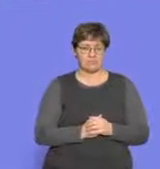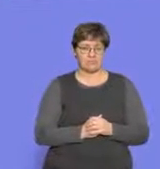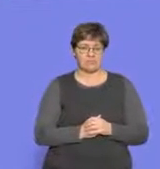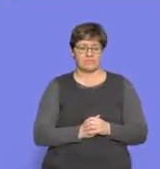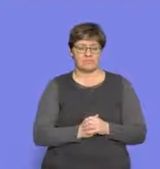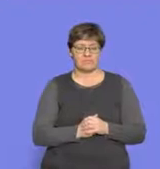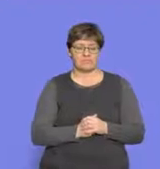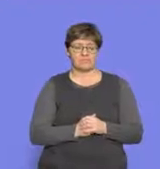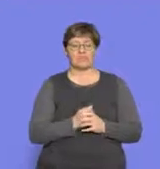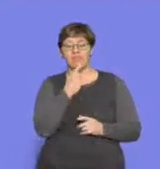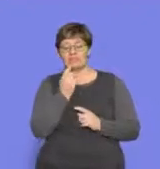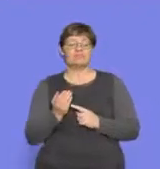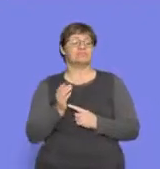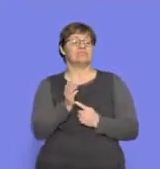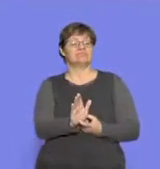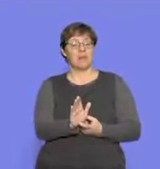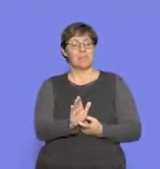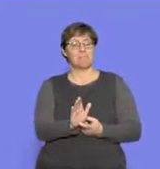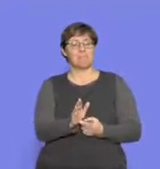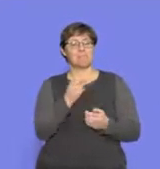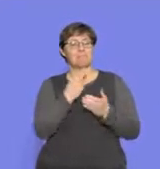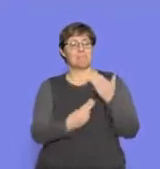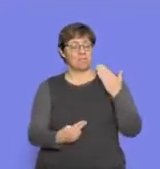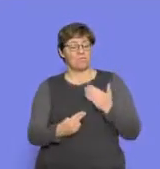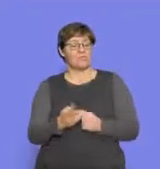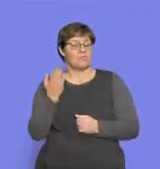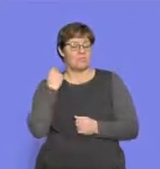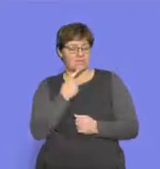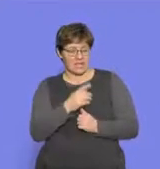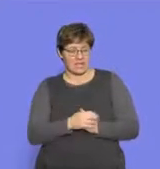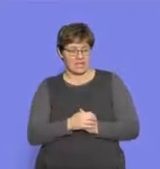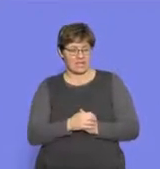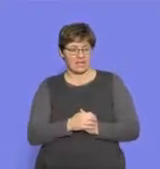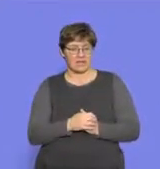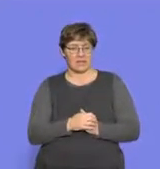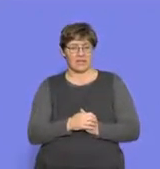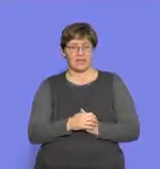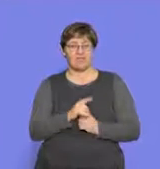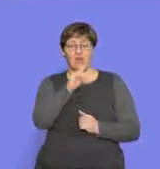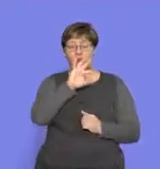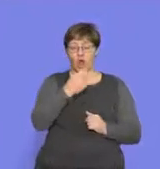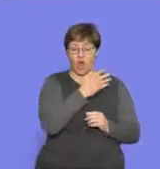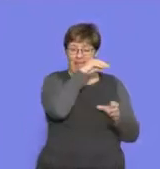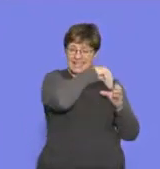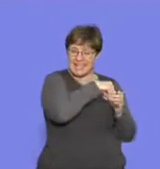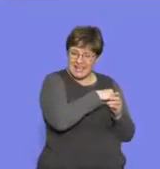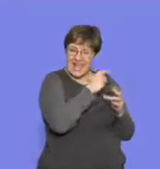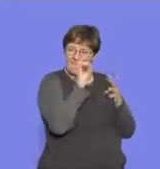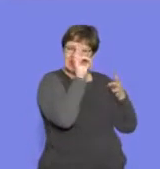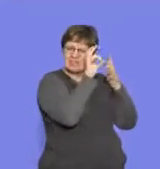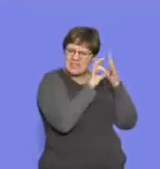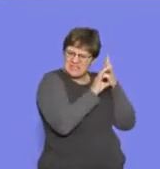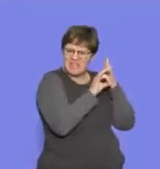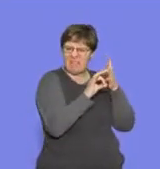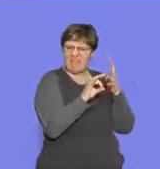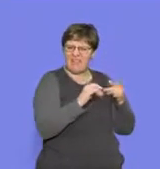So here's an image that shows you both, as I mentioned, you've got a log, and within that log, you've got specific